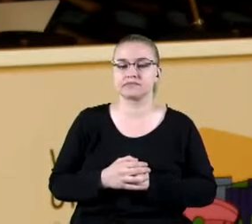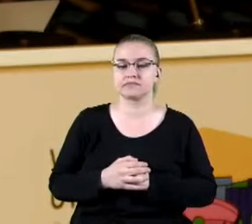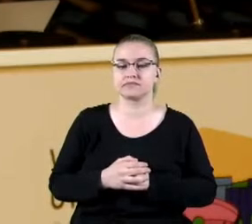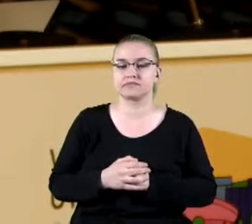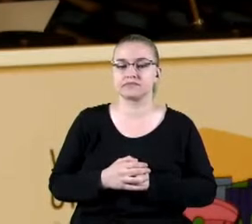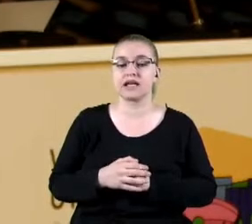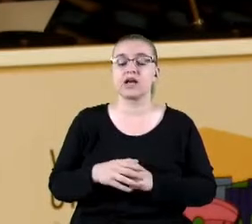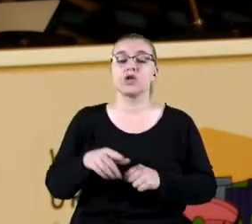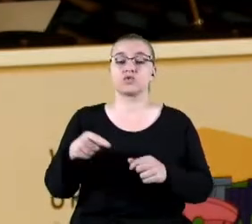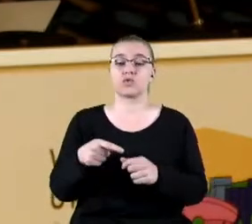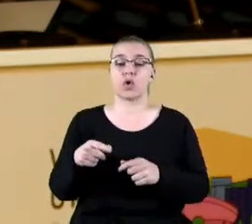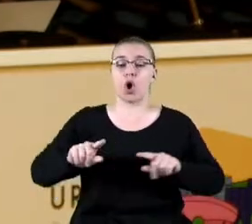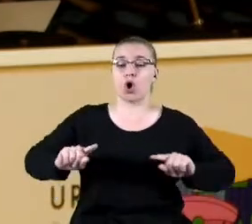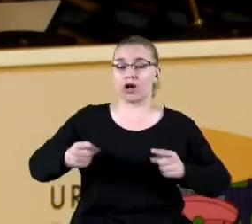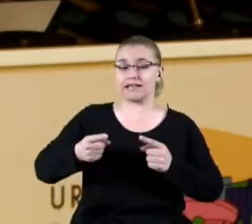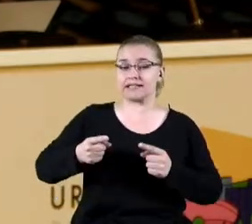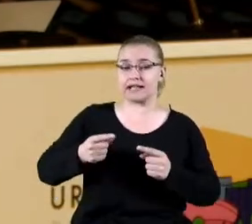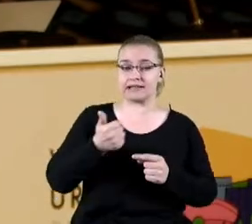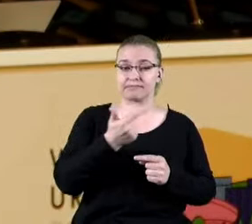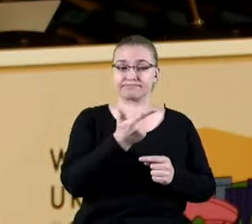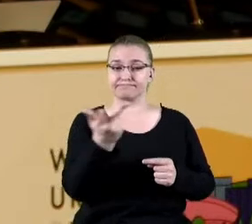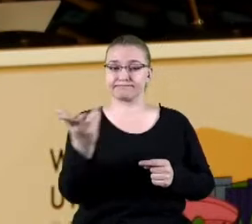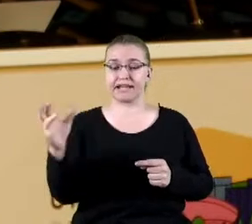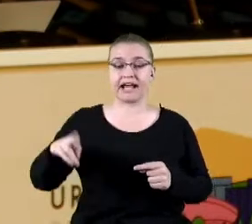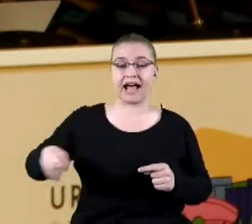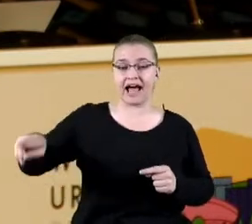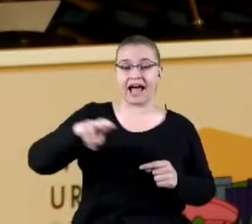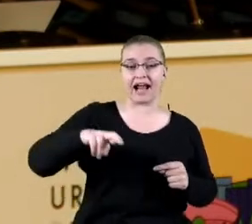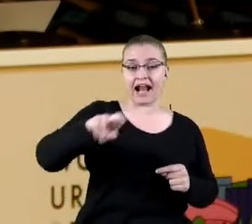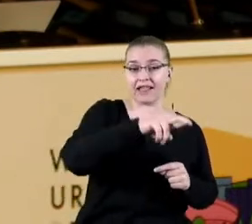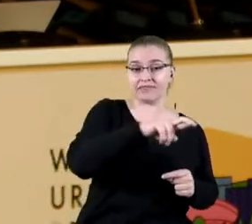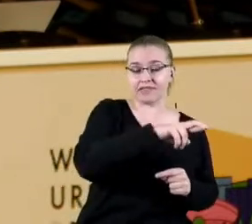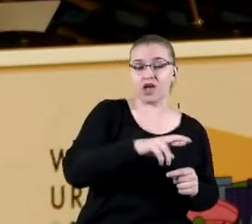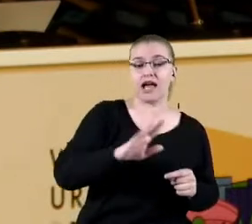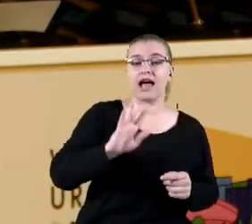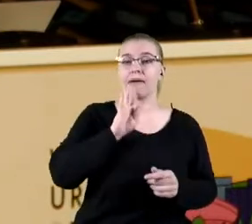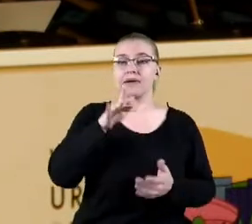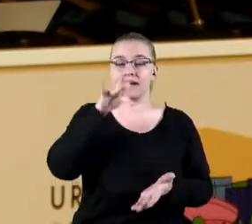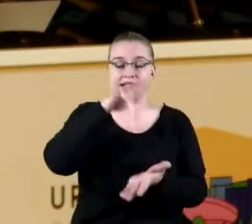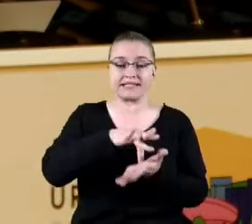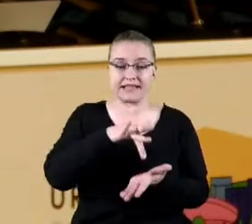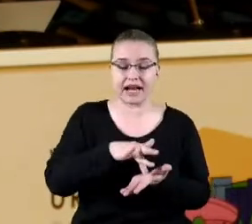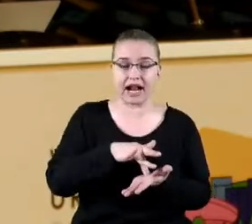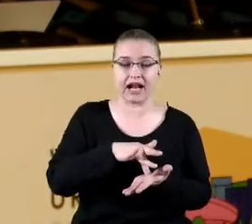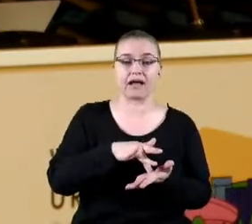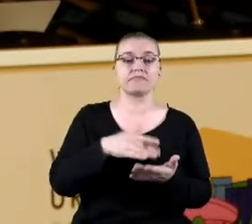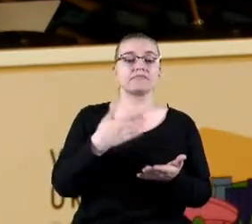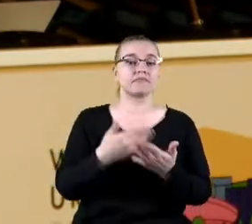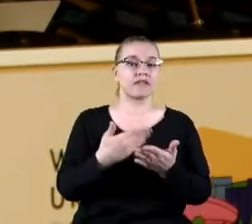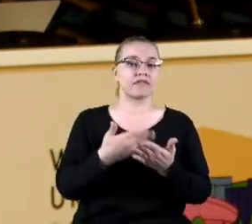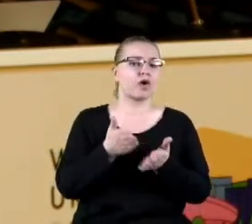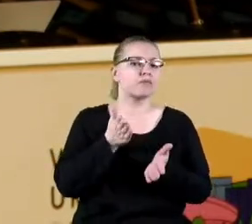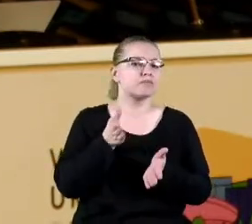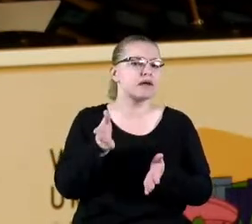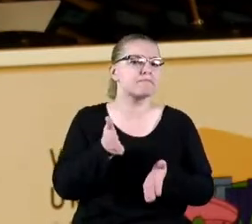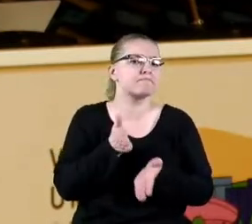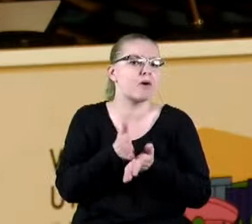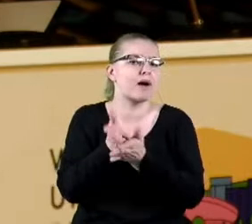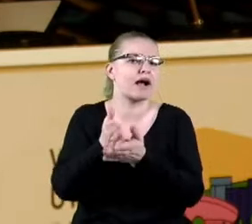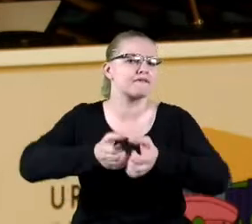part of the regional mechanism that contributes to enhancing urban development